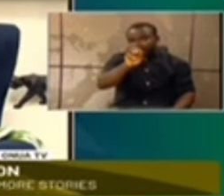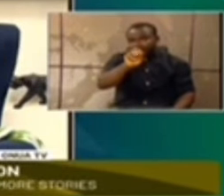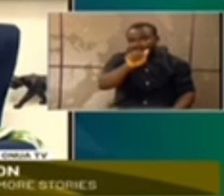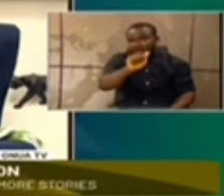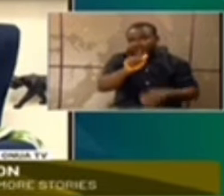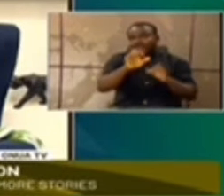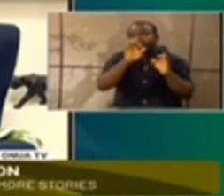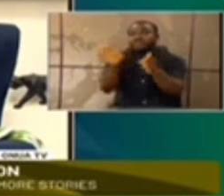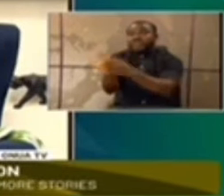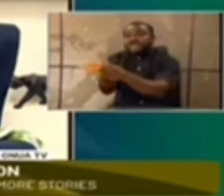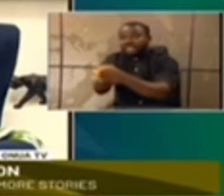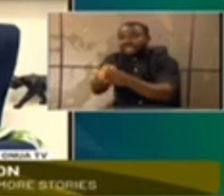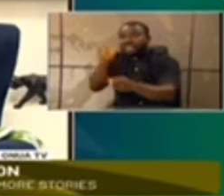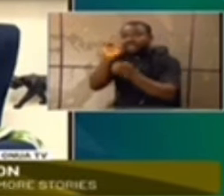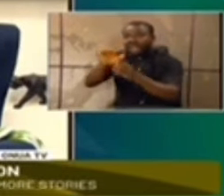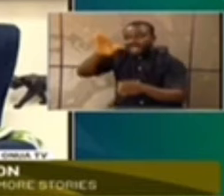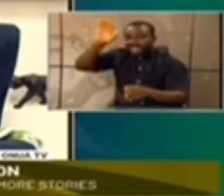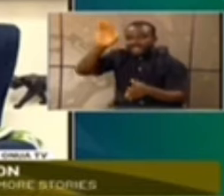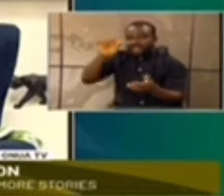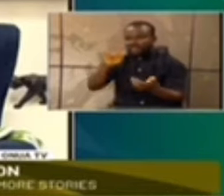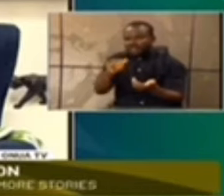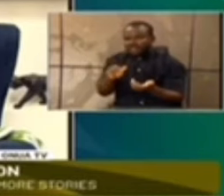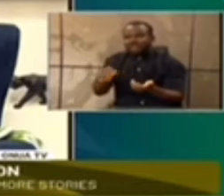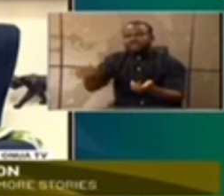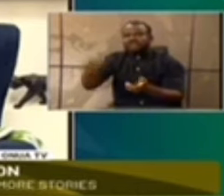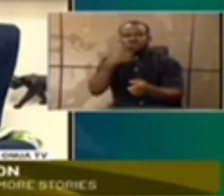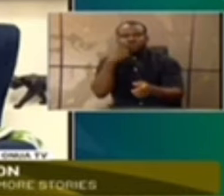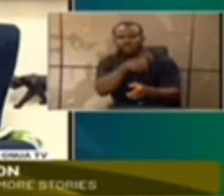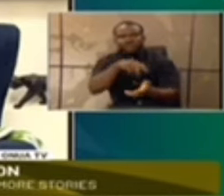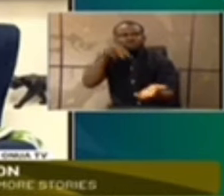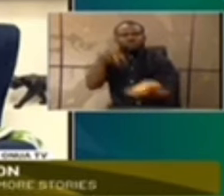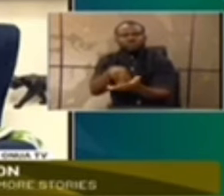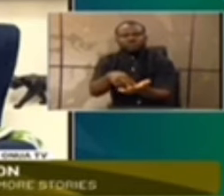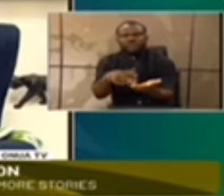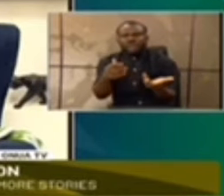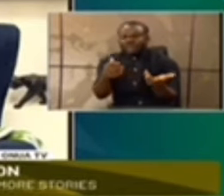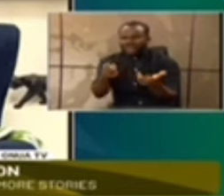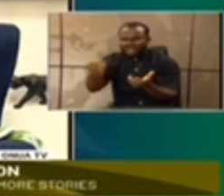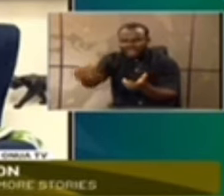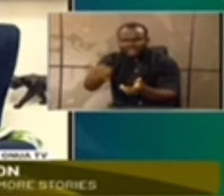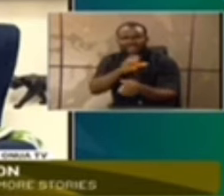yi o so kwa saka we Kristo ni mo Kristo fa oga na mu ho ho